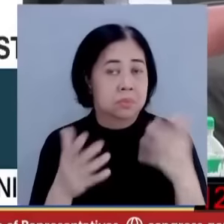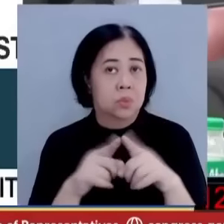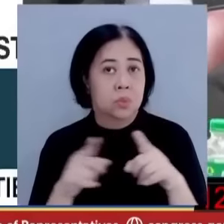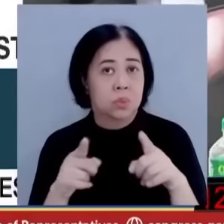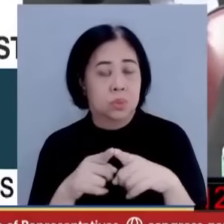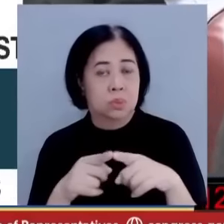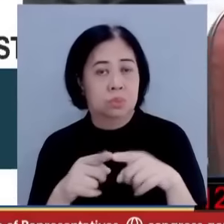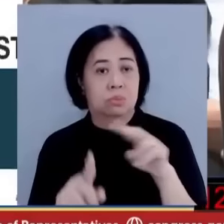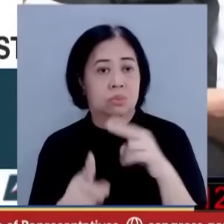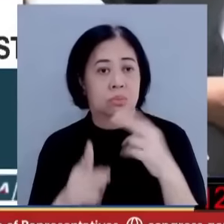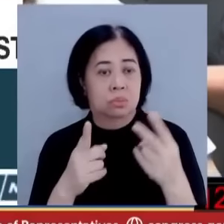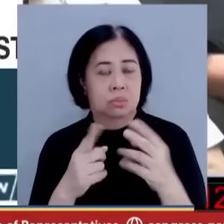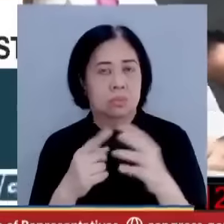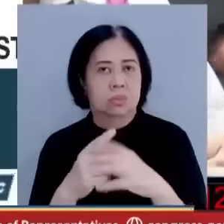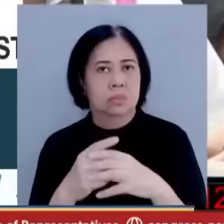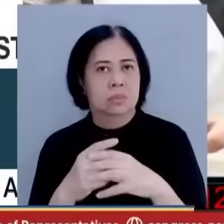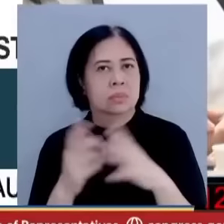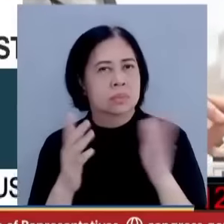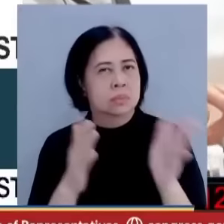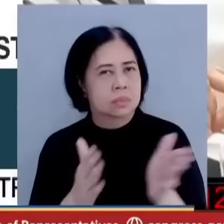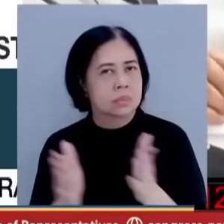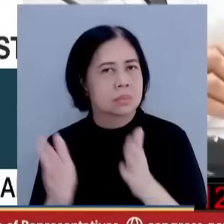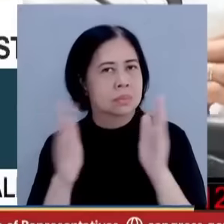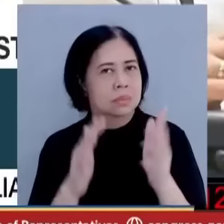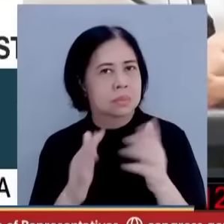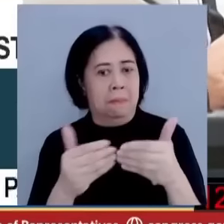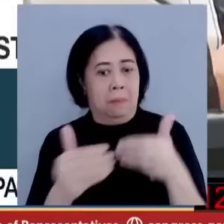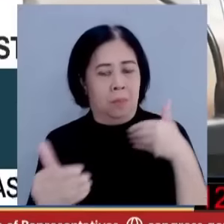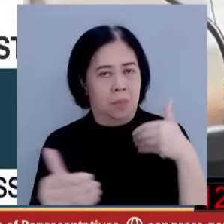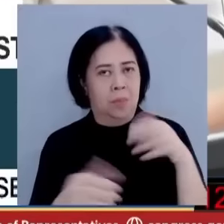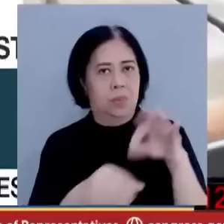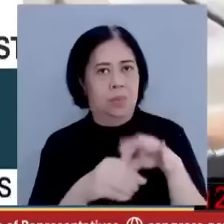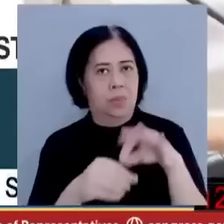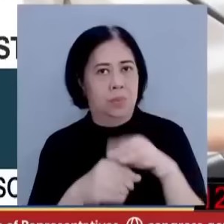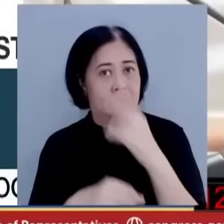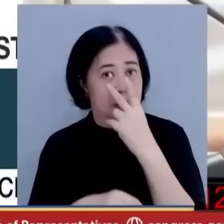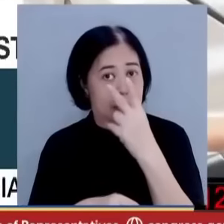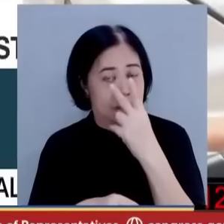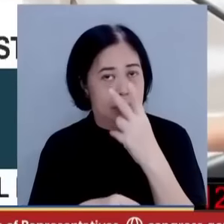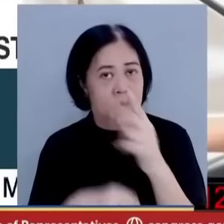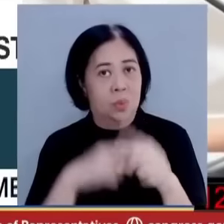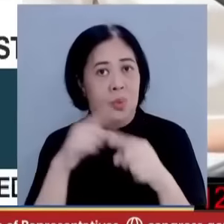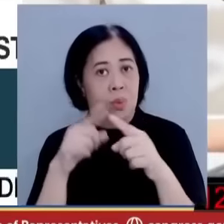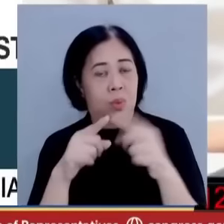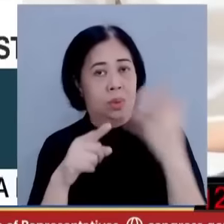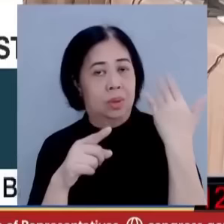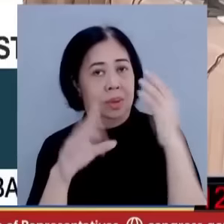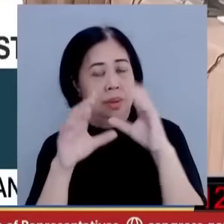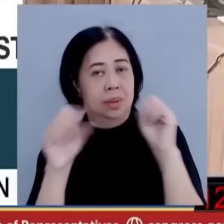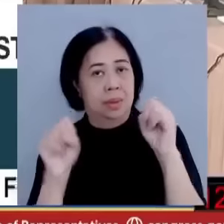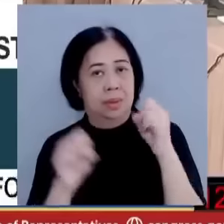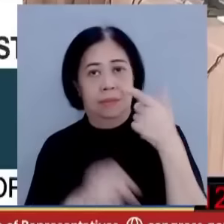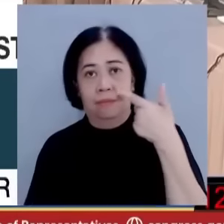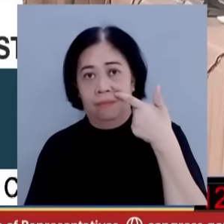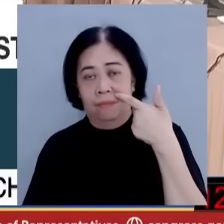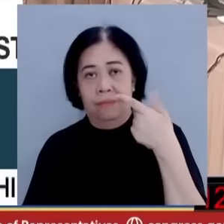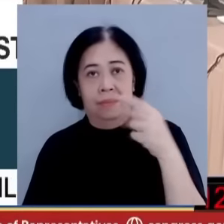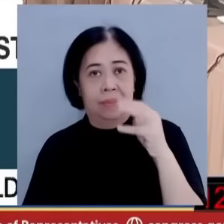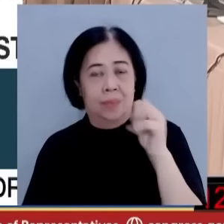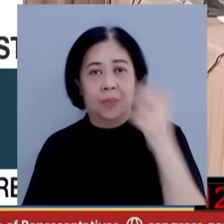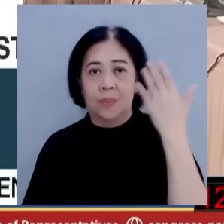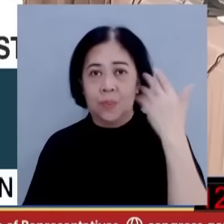interpreted as a time precisely before the midterm election. Take note that when the former president, Gloria Macapagal Arroyo, took